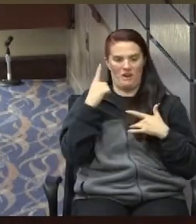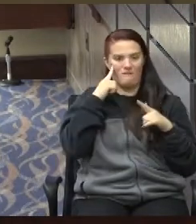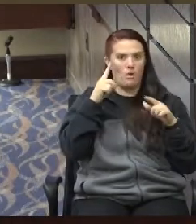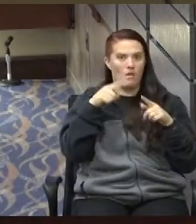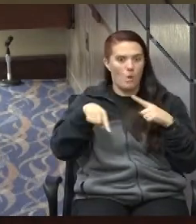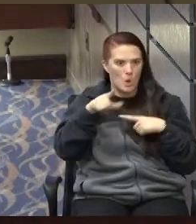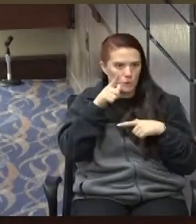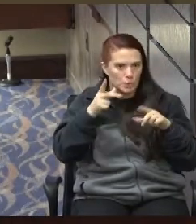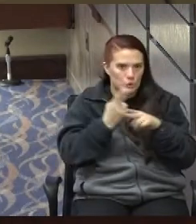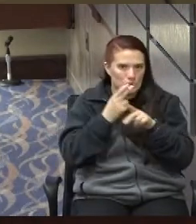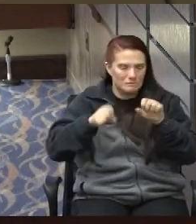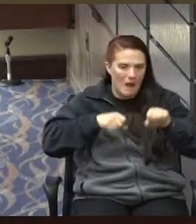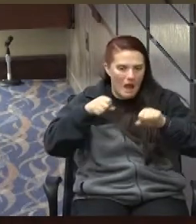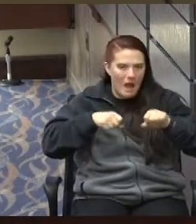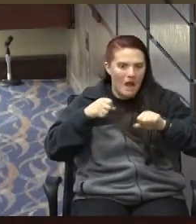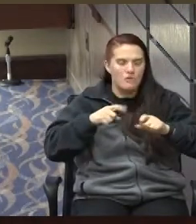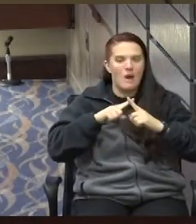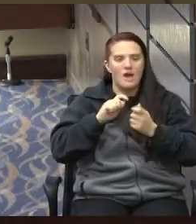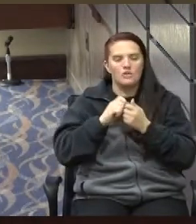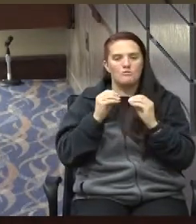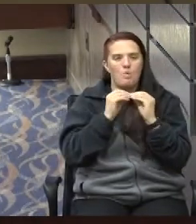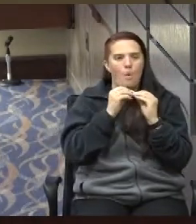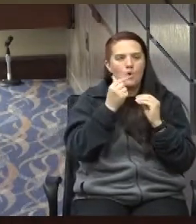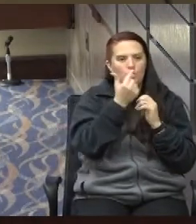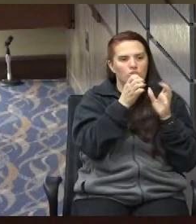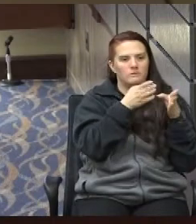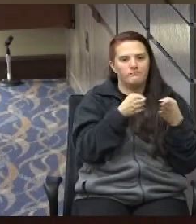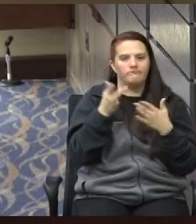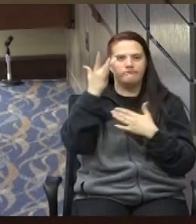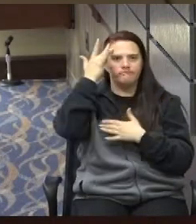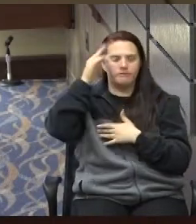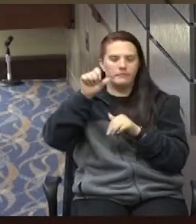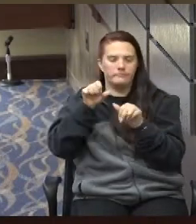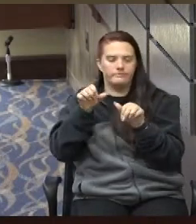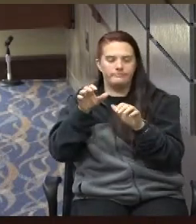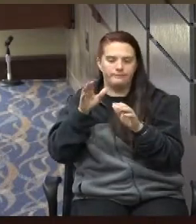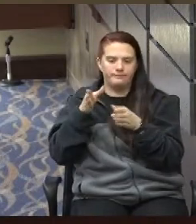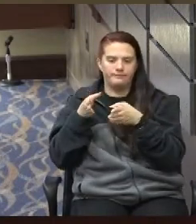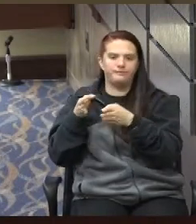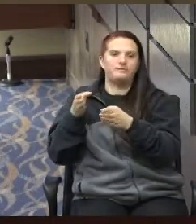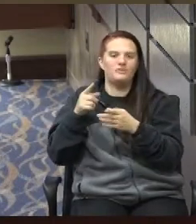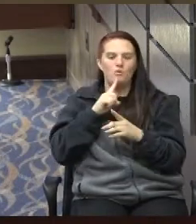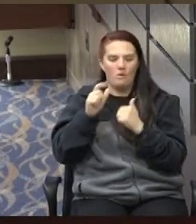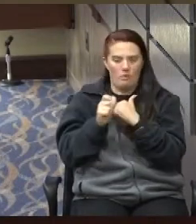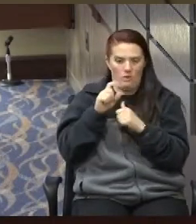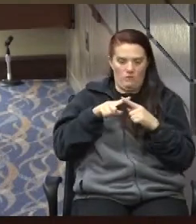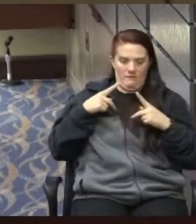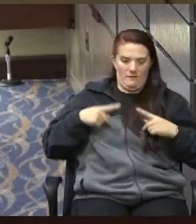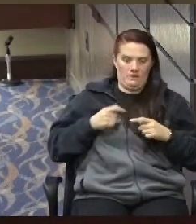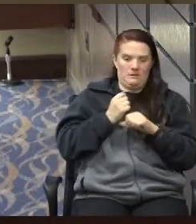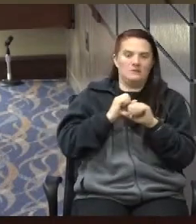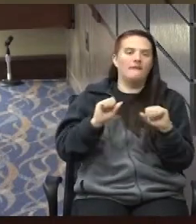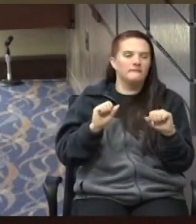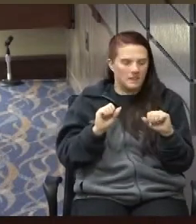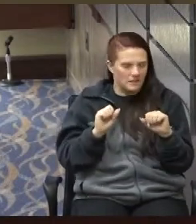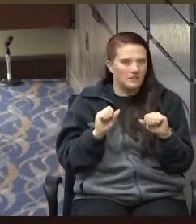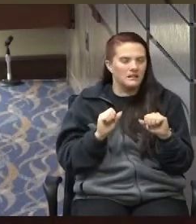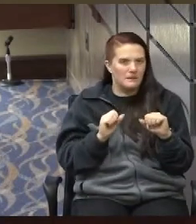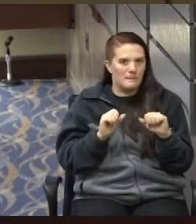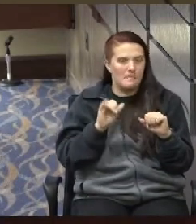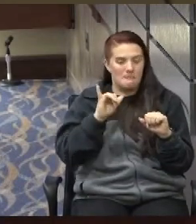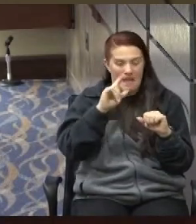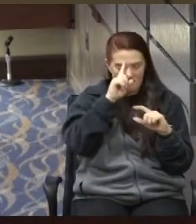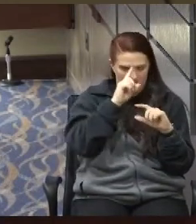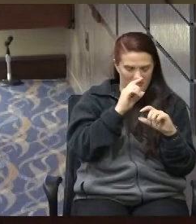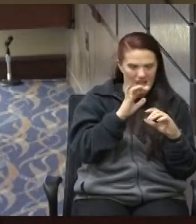bicyclists as we're trying to move our city in greener directions, and the very real threat to people's physical safety. That statistic that you